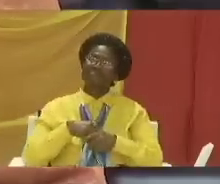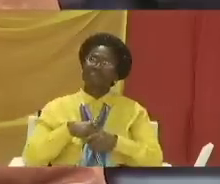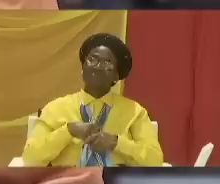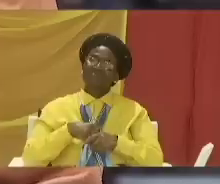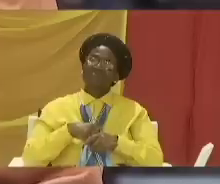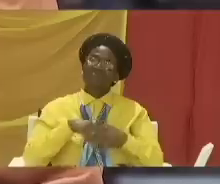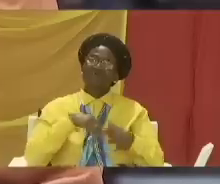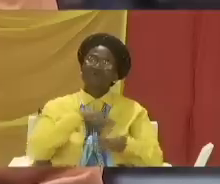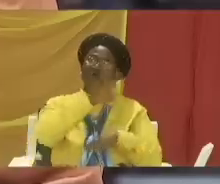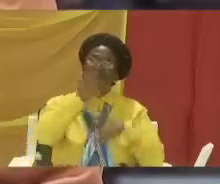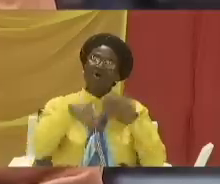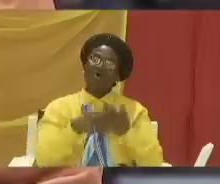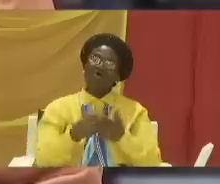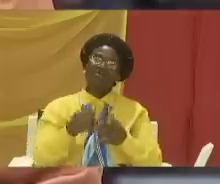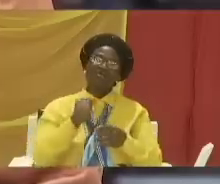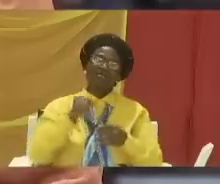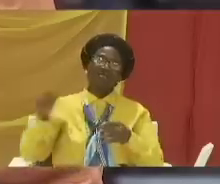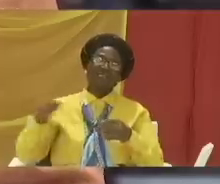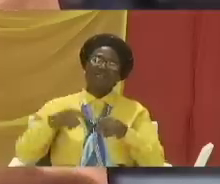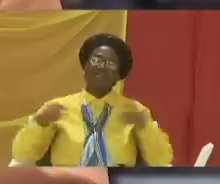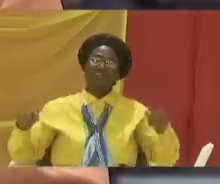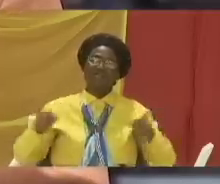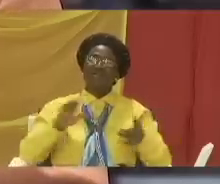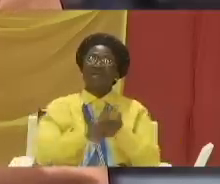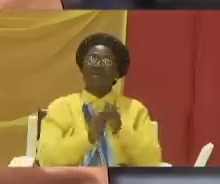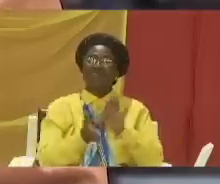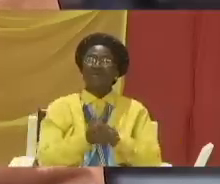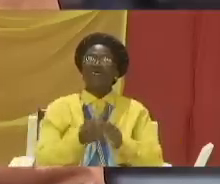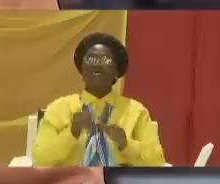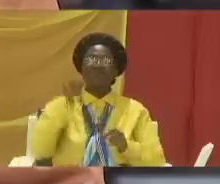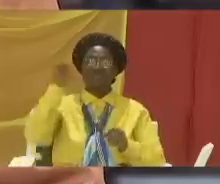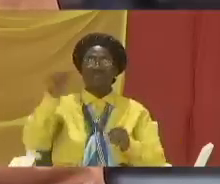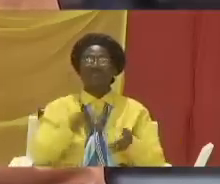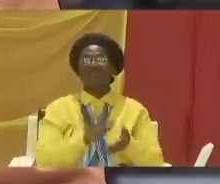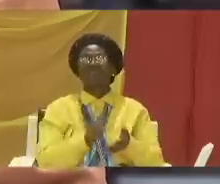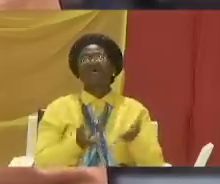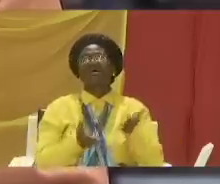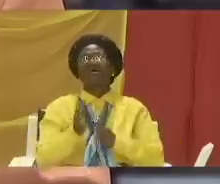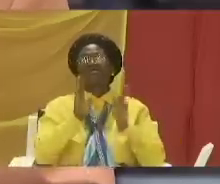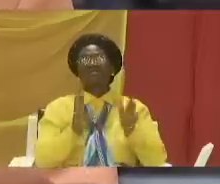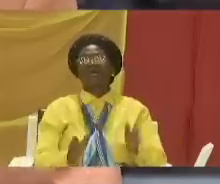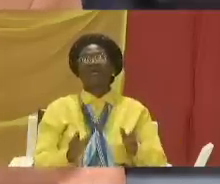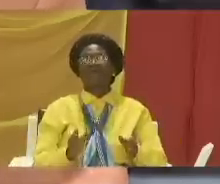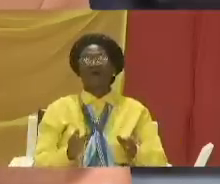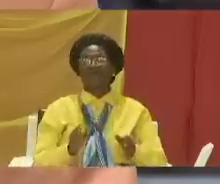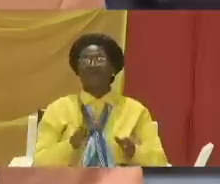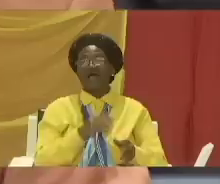All his enemies became his servants, and so on and so forth.